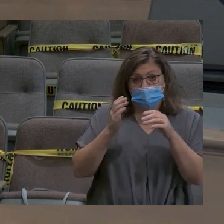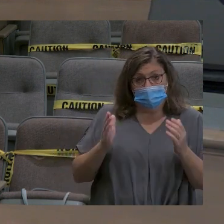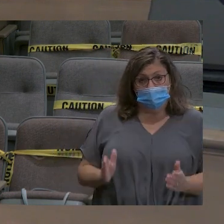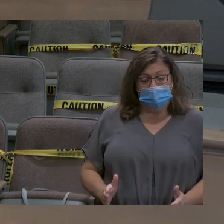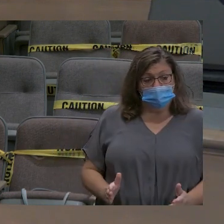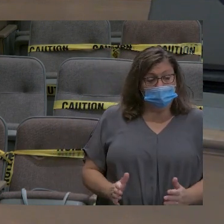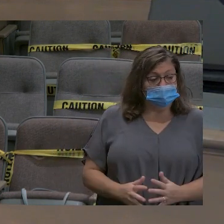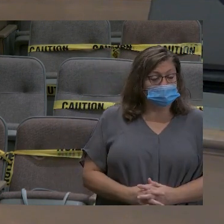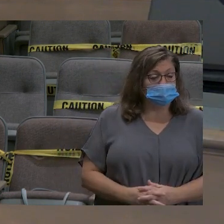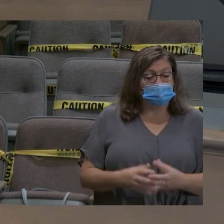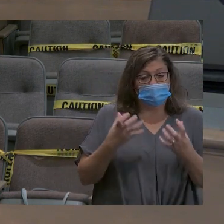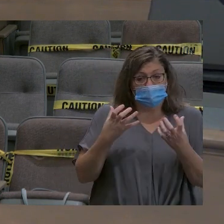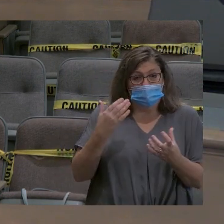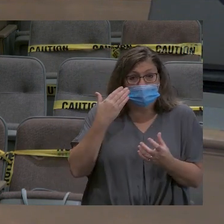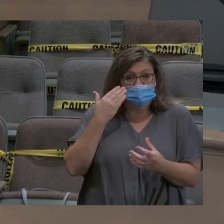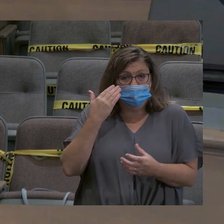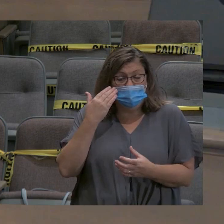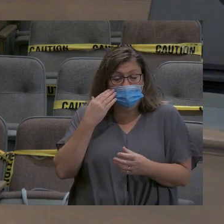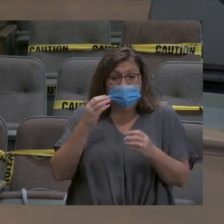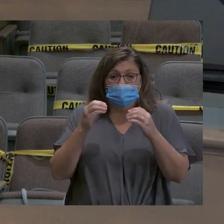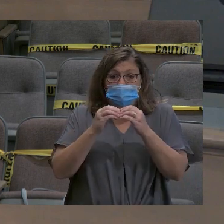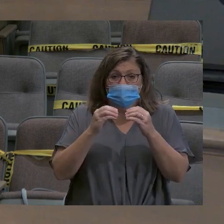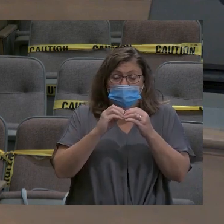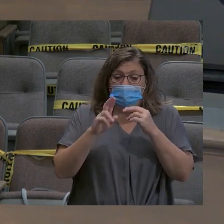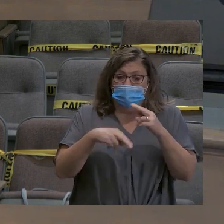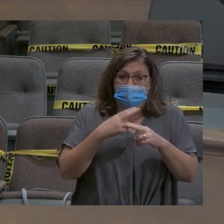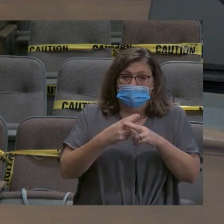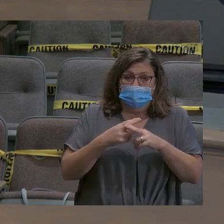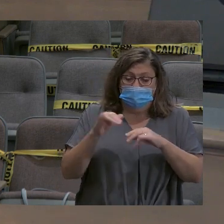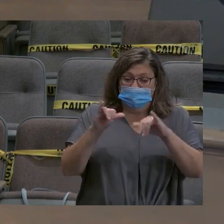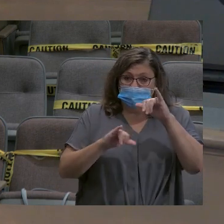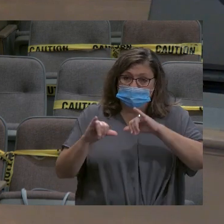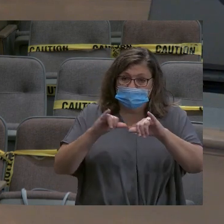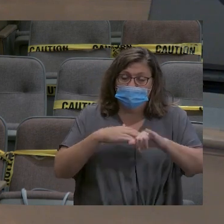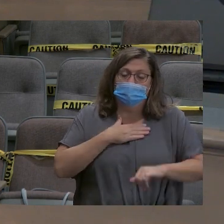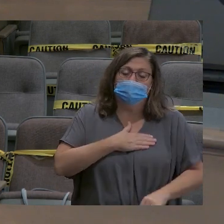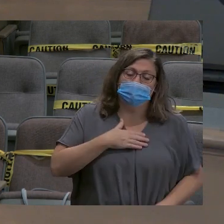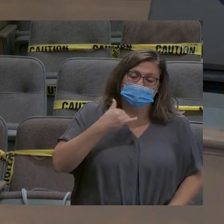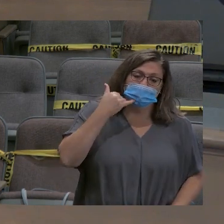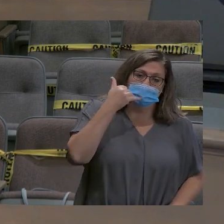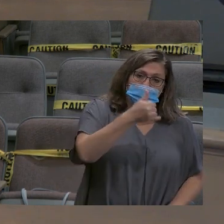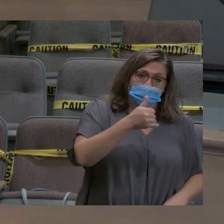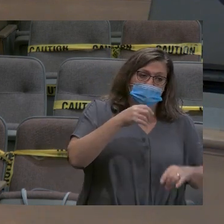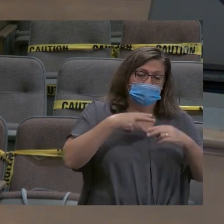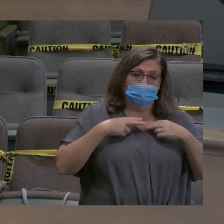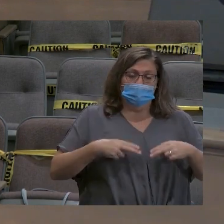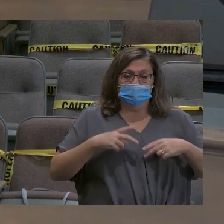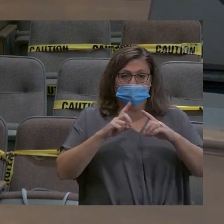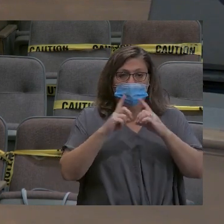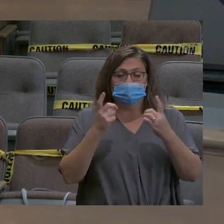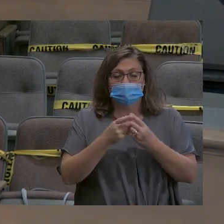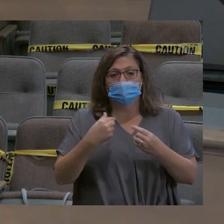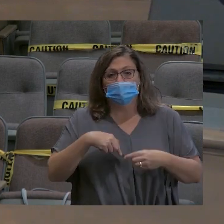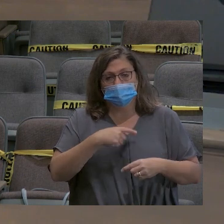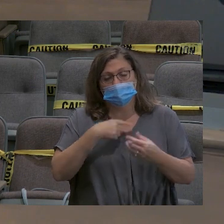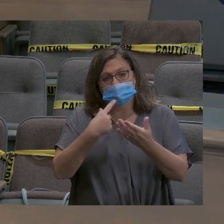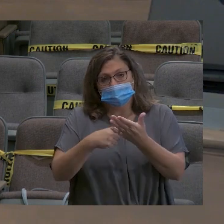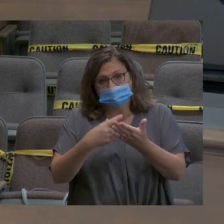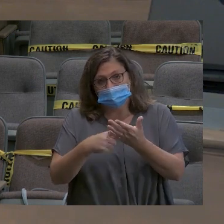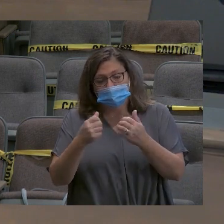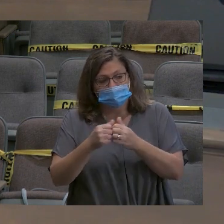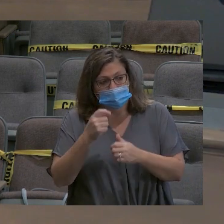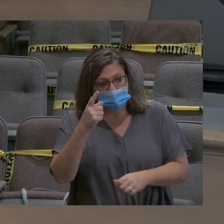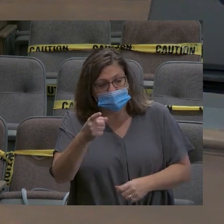more about the science behind this, please call your health department. We can talk it over with you and explain to you